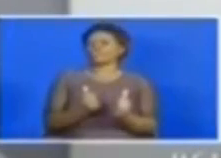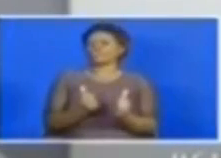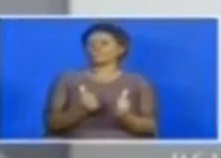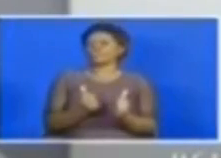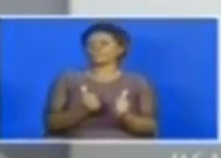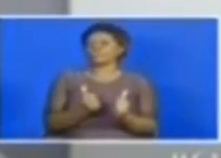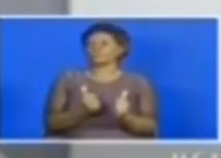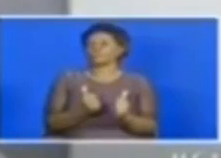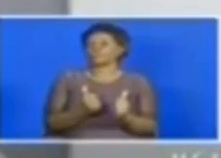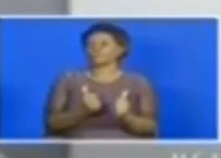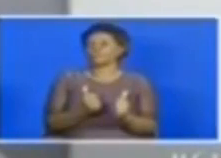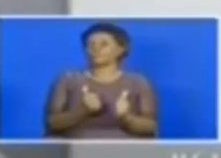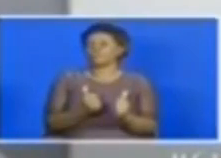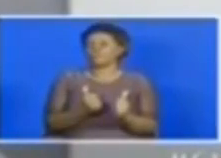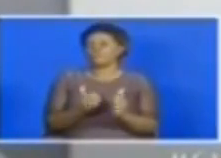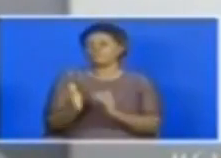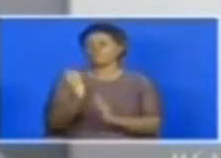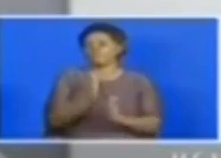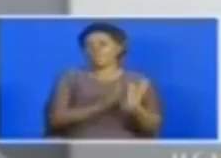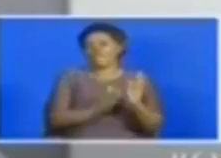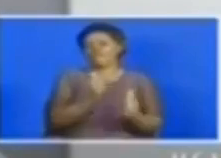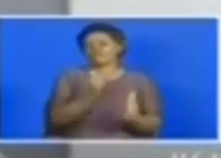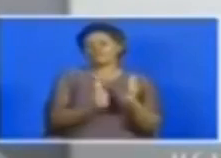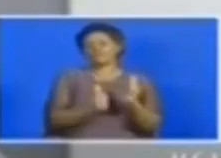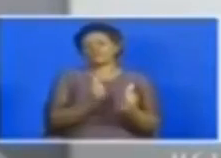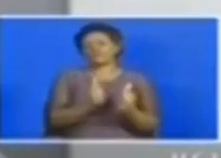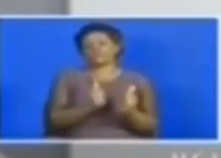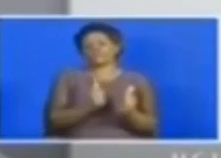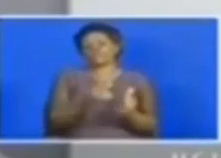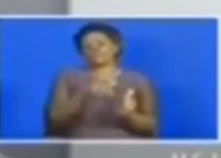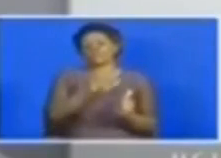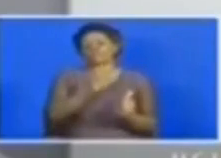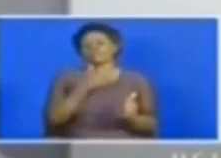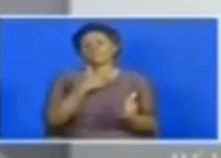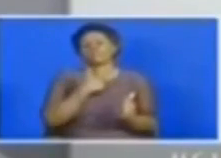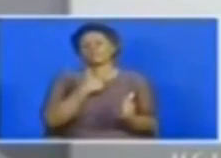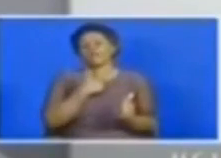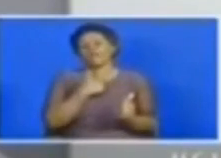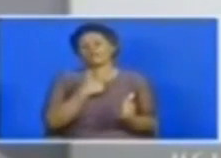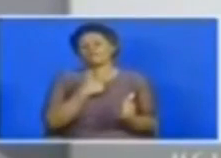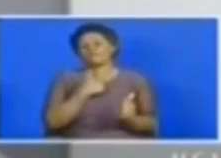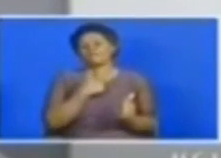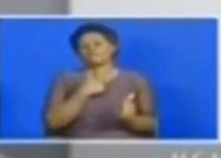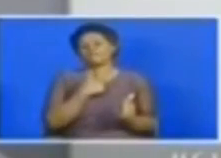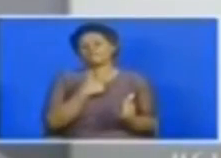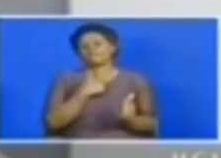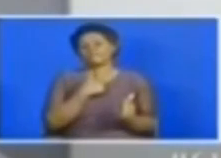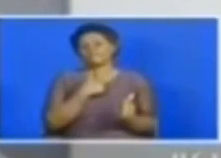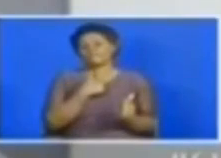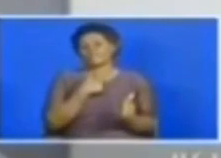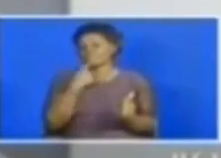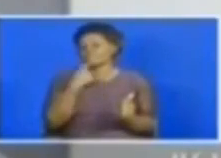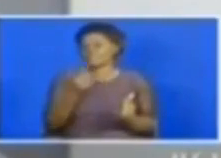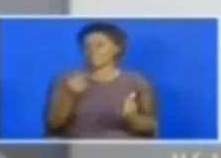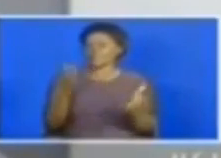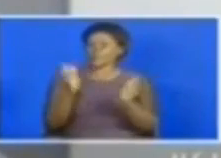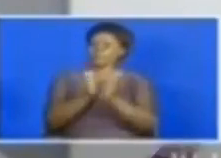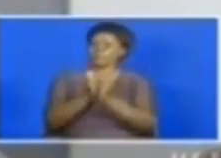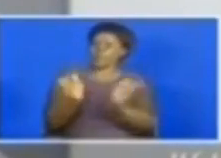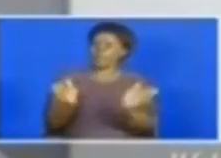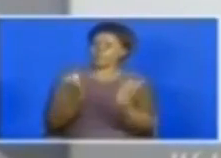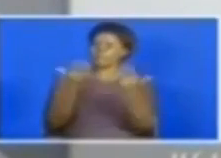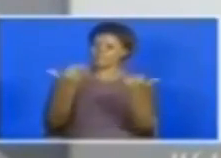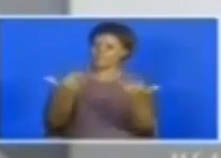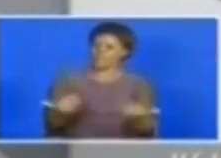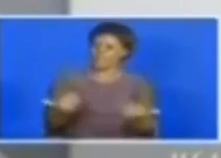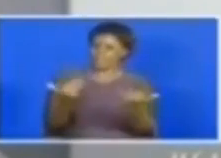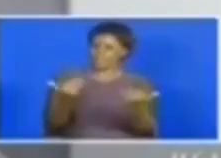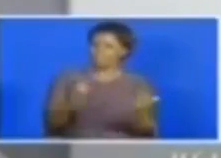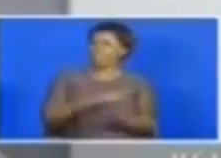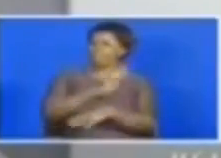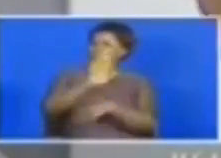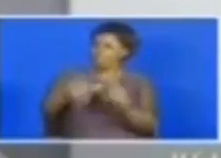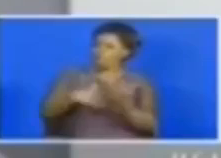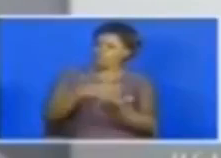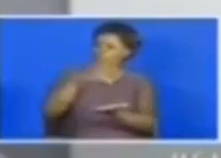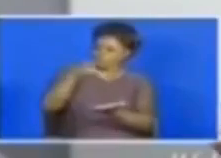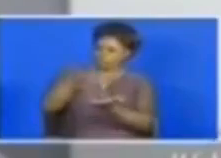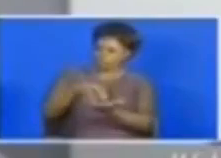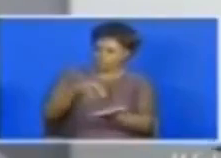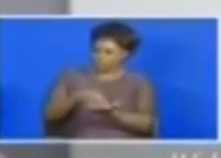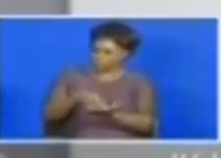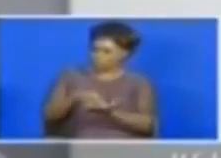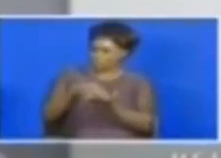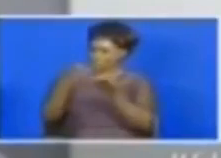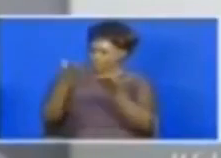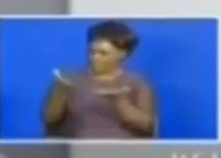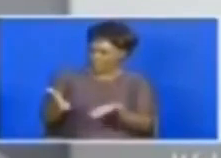what mechanisms are in place, or what assurances can you give to viewers watching us tonight that with all the situations and